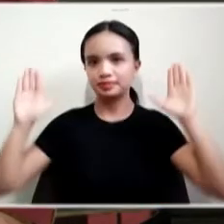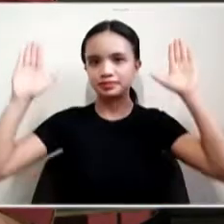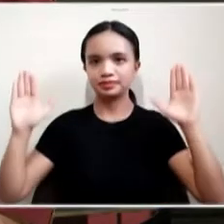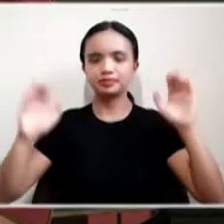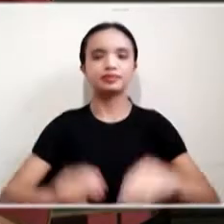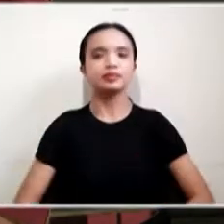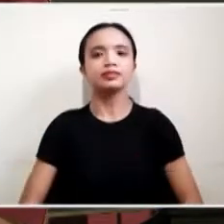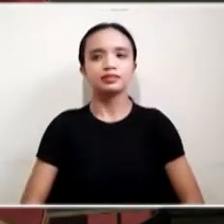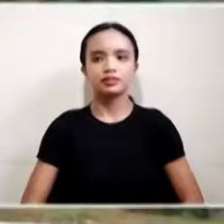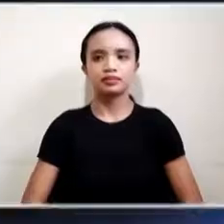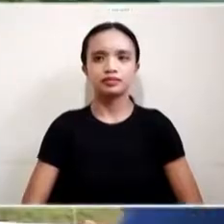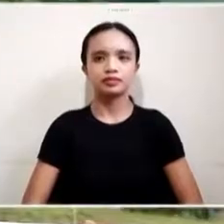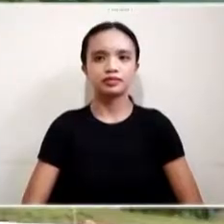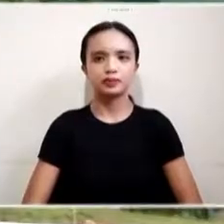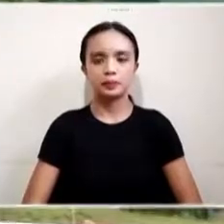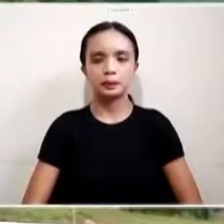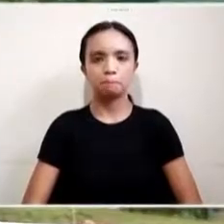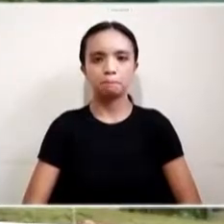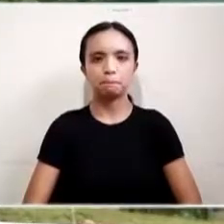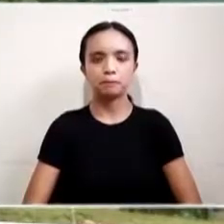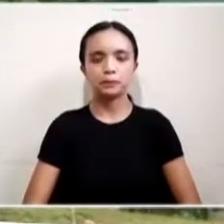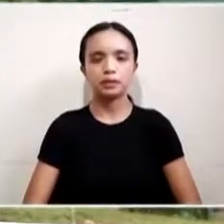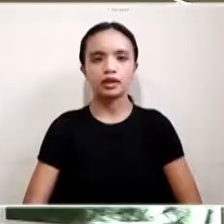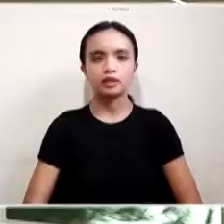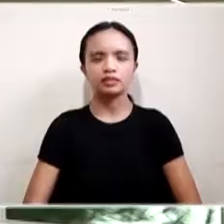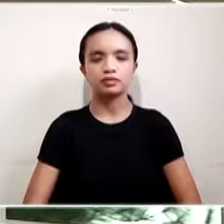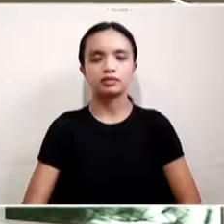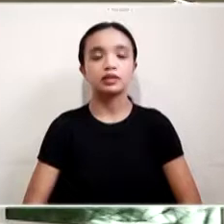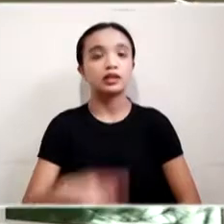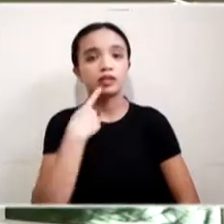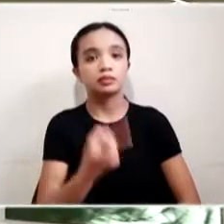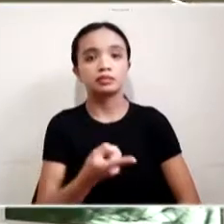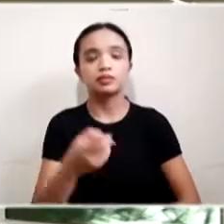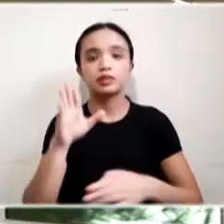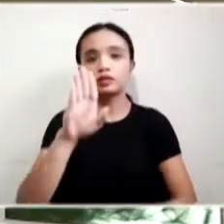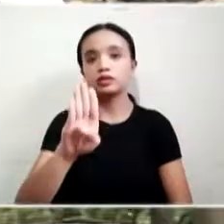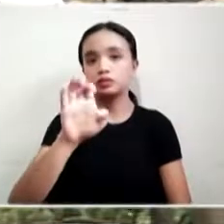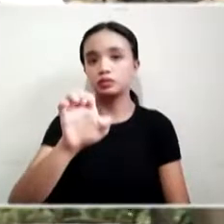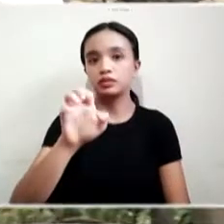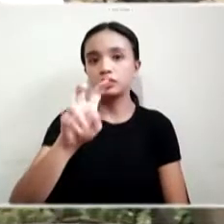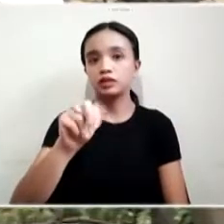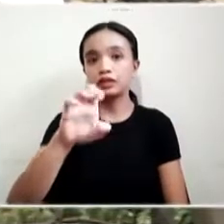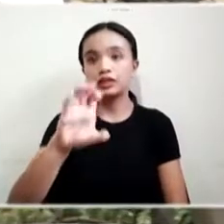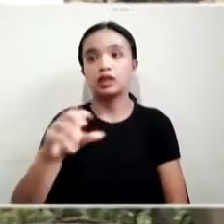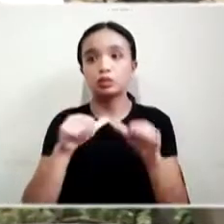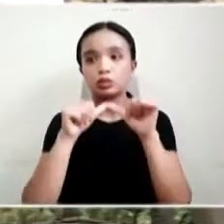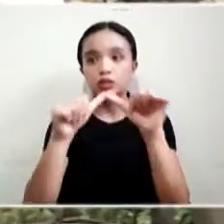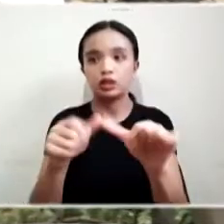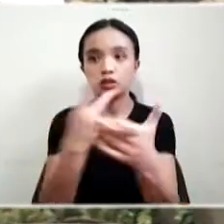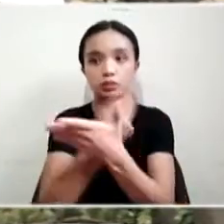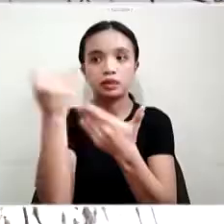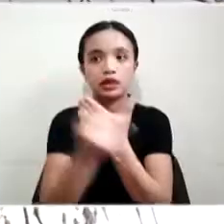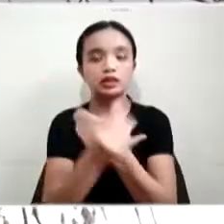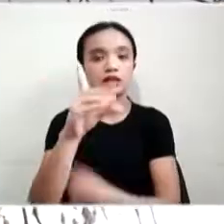Breves Bulsaw. Agtalap ti Benguet Electric Cooperative a maituloy ti proyekto dagito iti Department of Information and